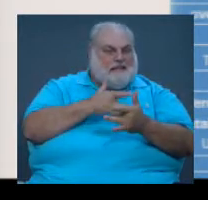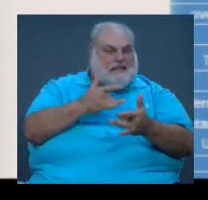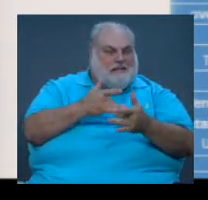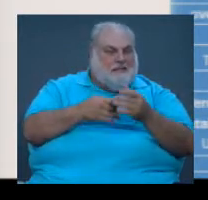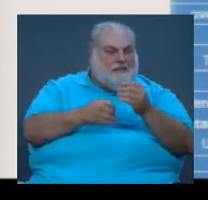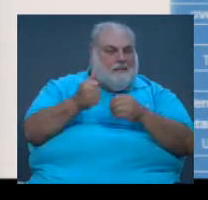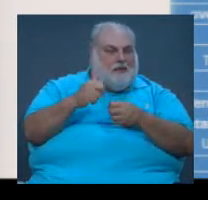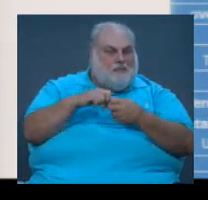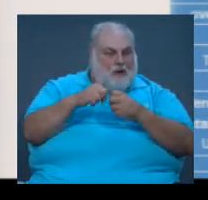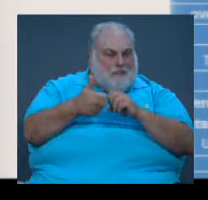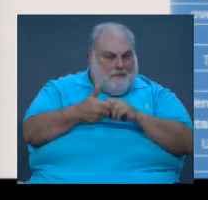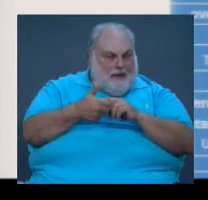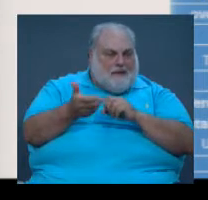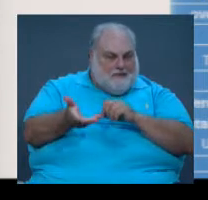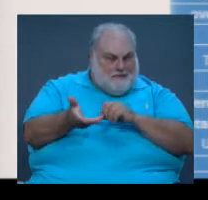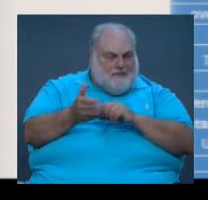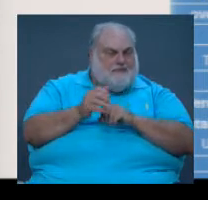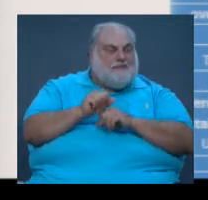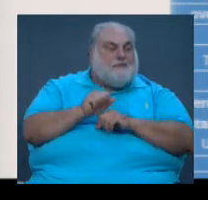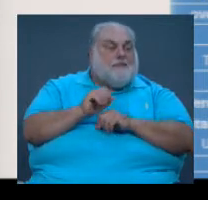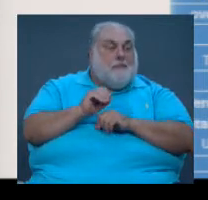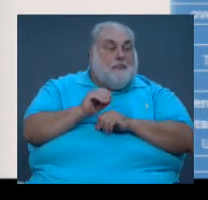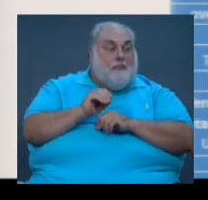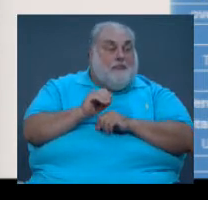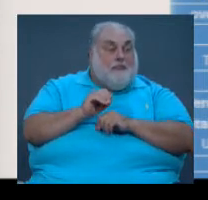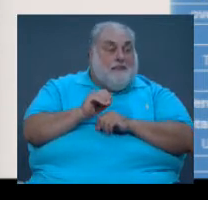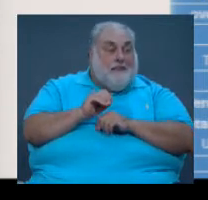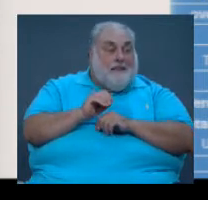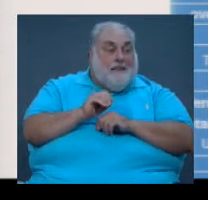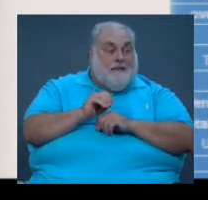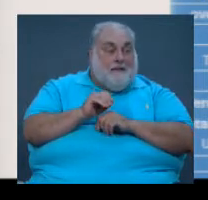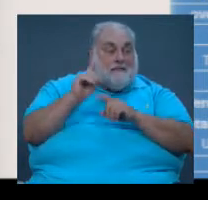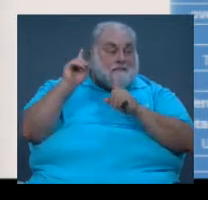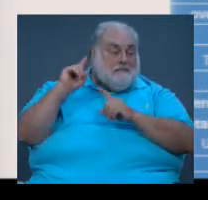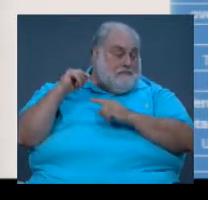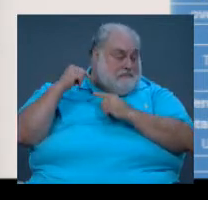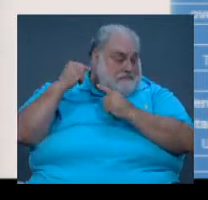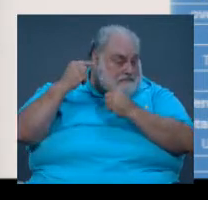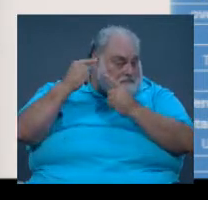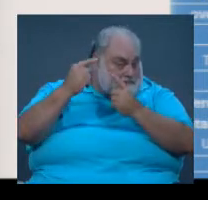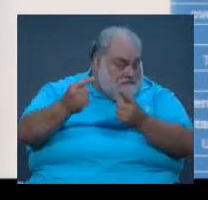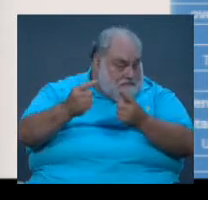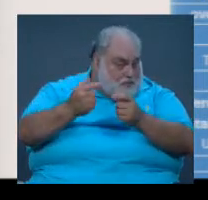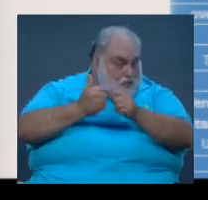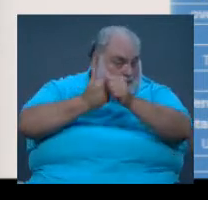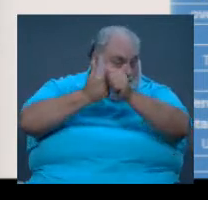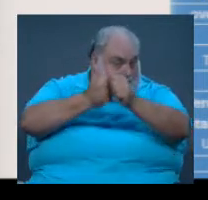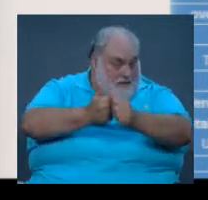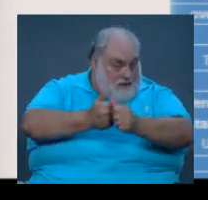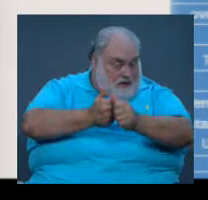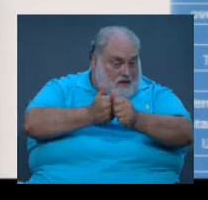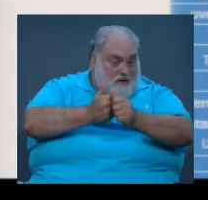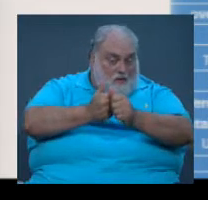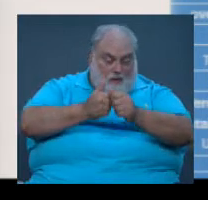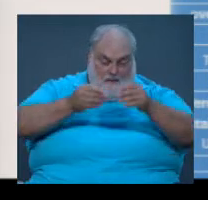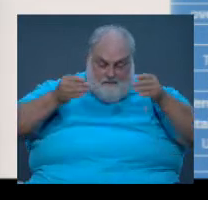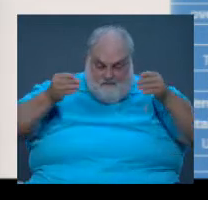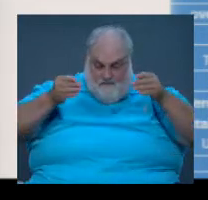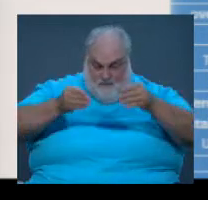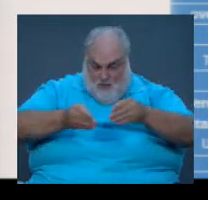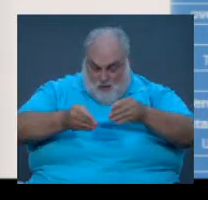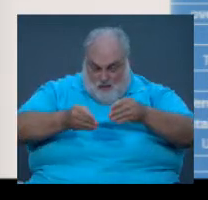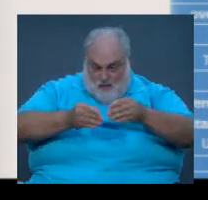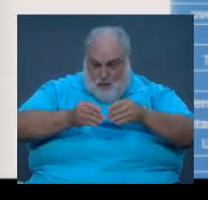most issues. So the way we have been operating within our current ordinance was we were focusing